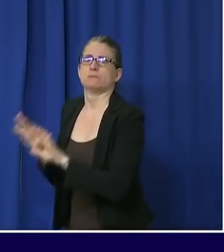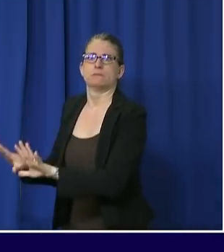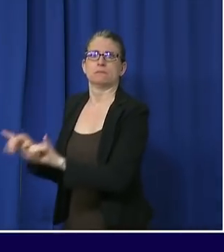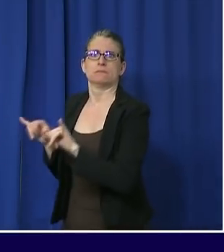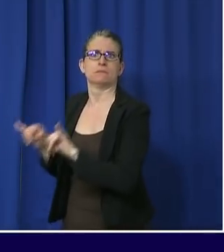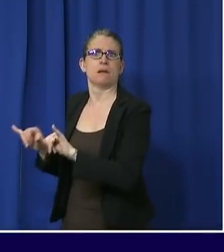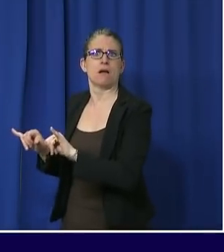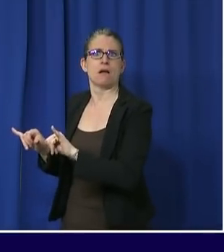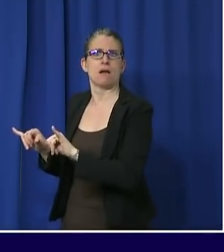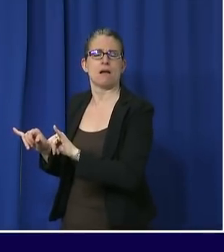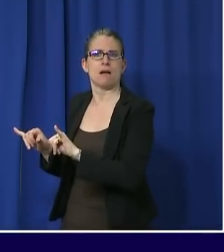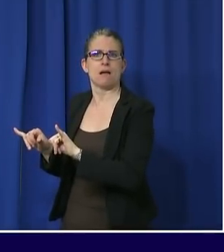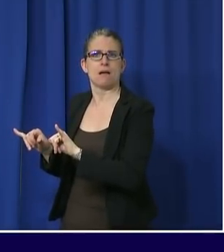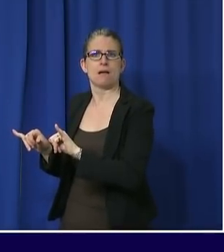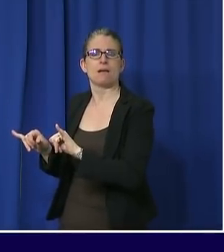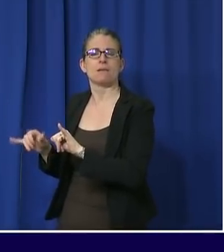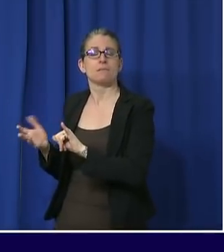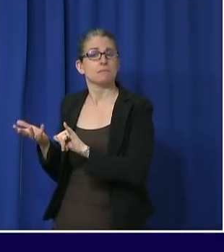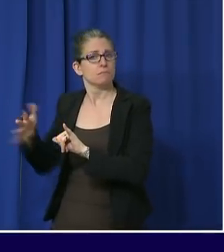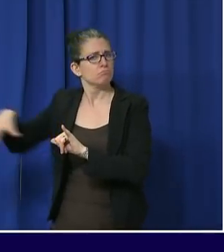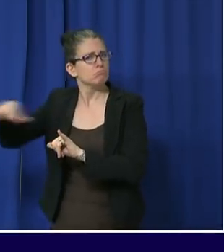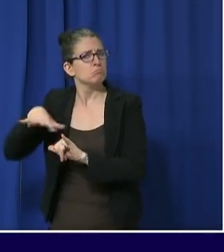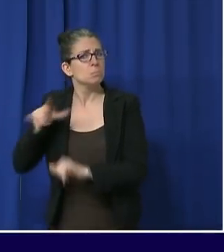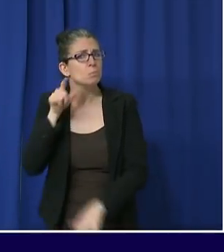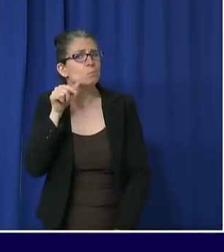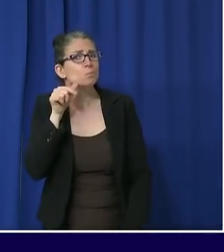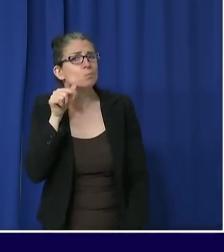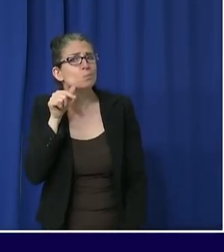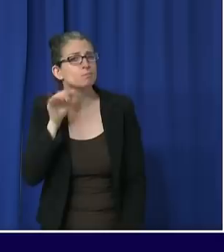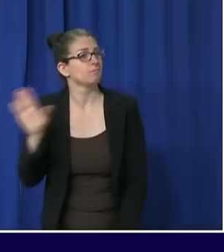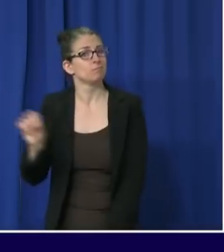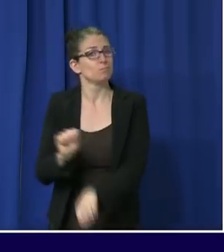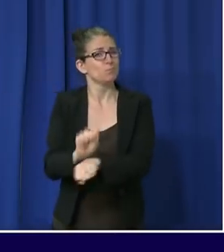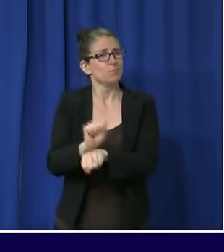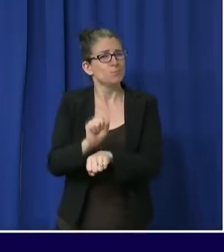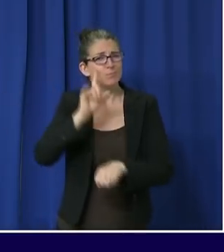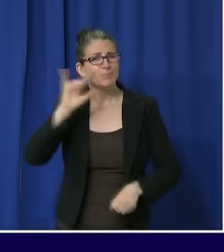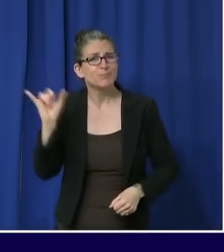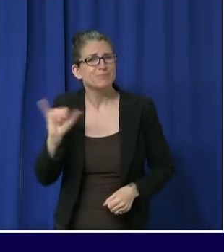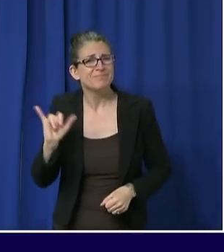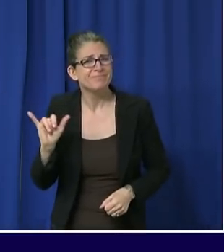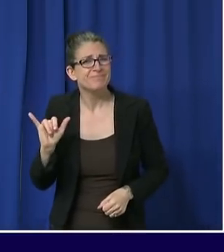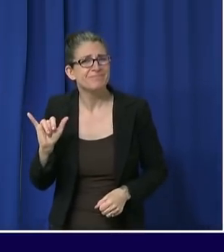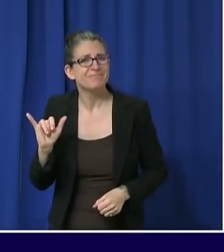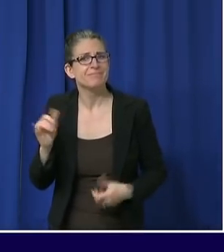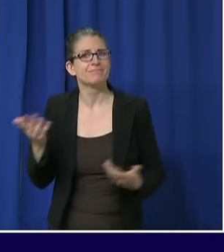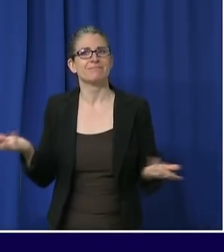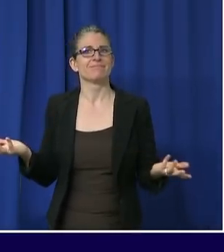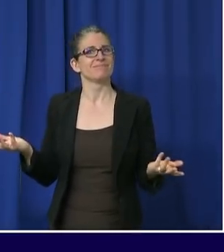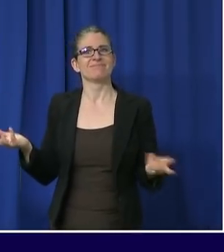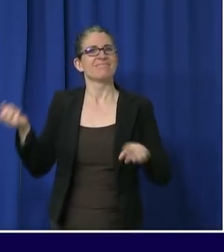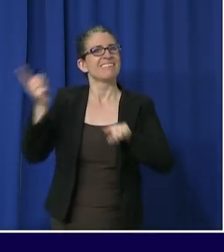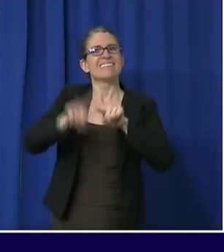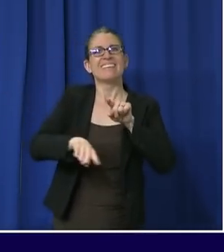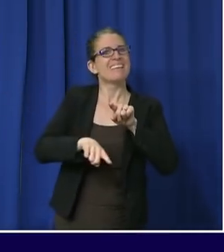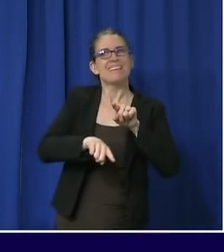who, because of the nature of their job, may not have been able to work from home during this time.